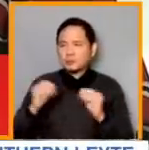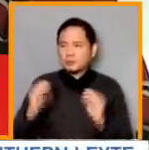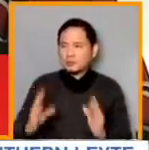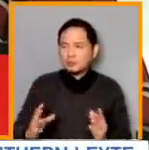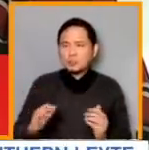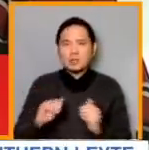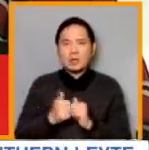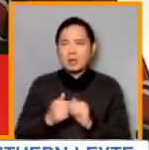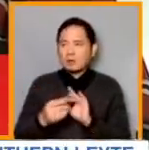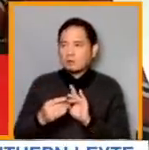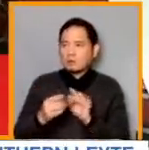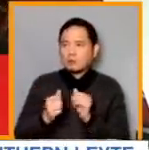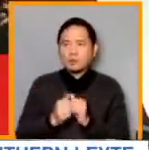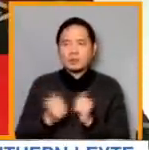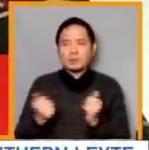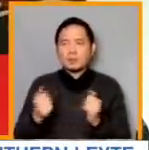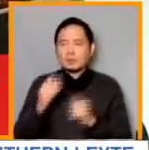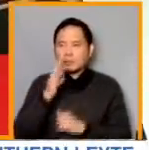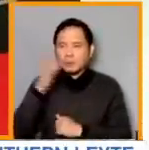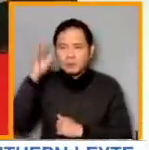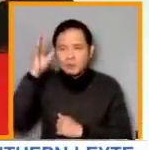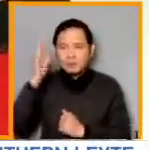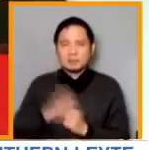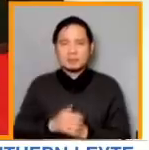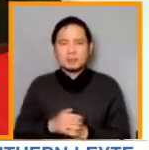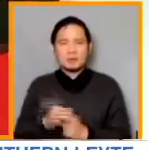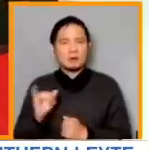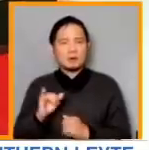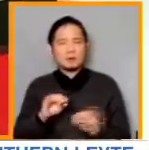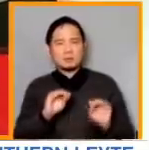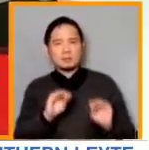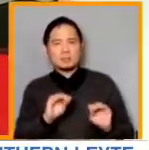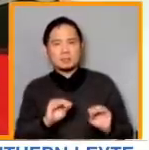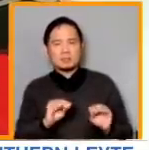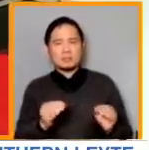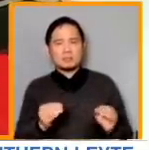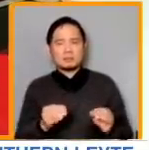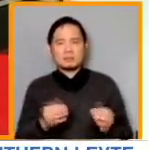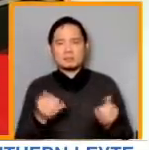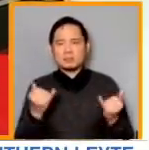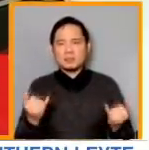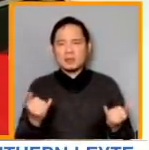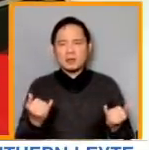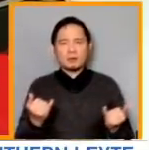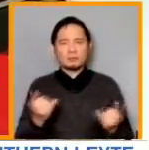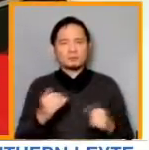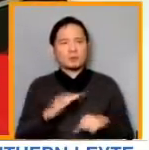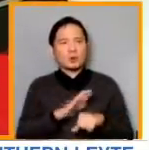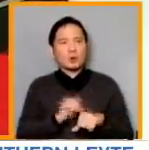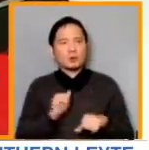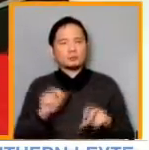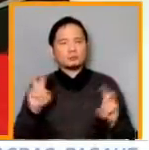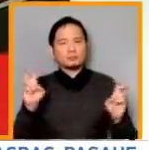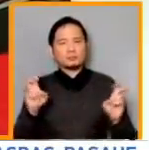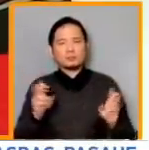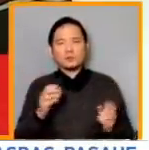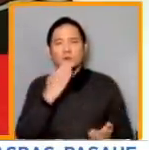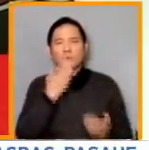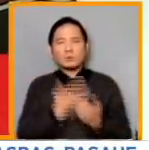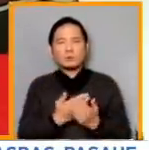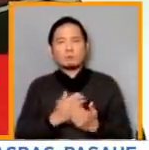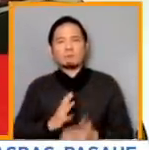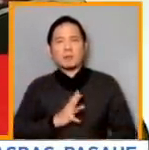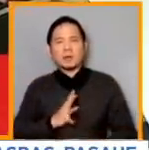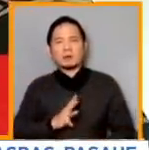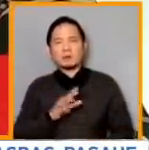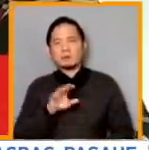parents, and where we teach them what we now describe as good manners and